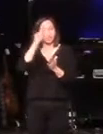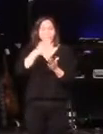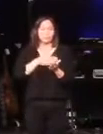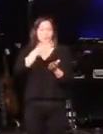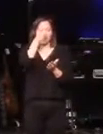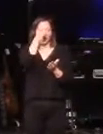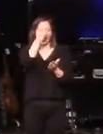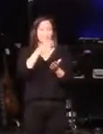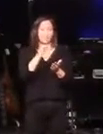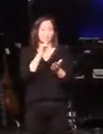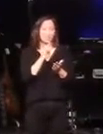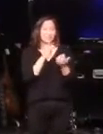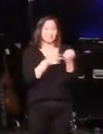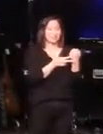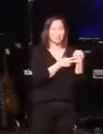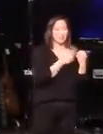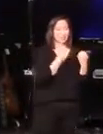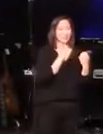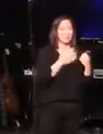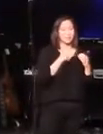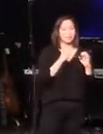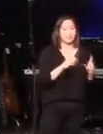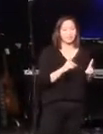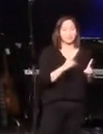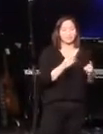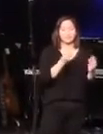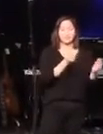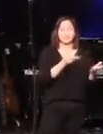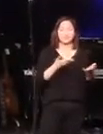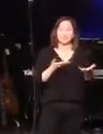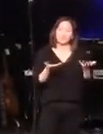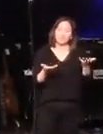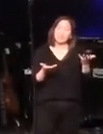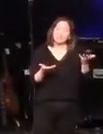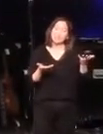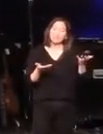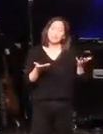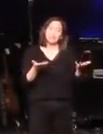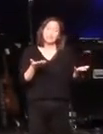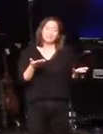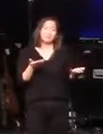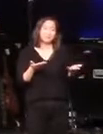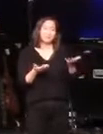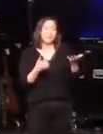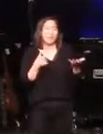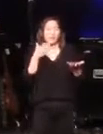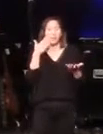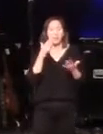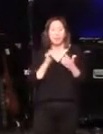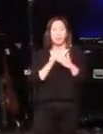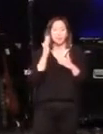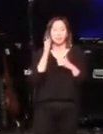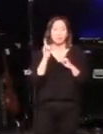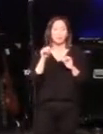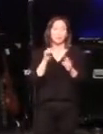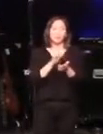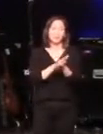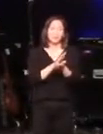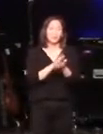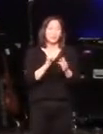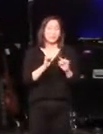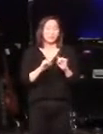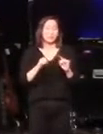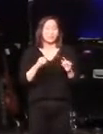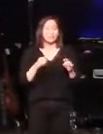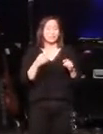I don't know how you're going to do this, but I don't want debt. And I'm going